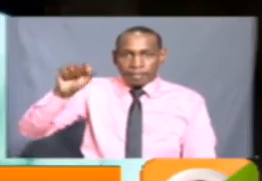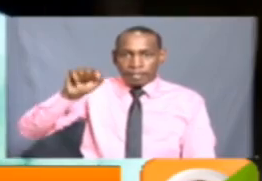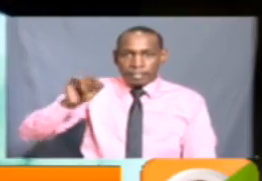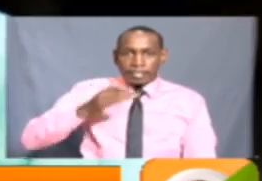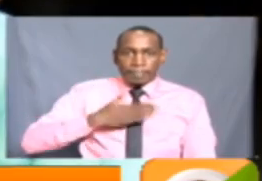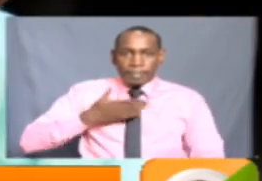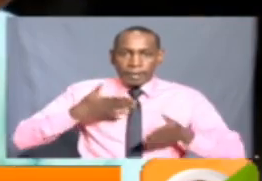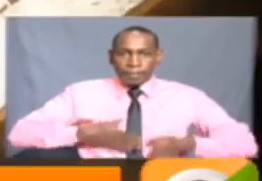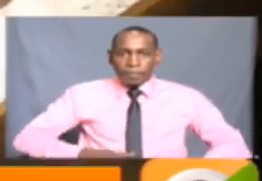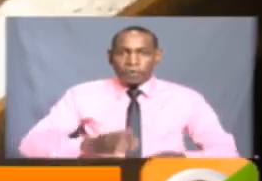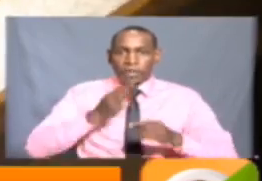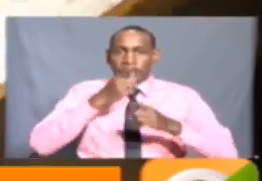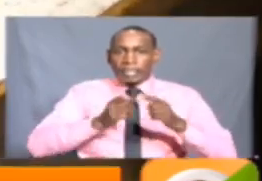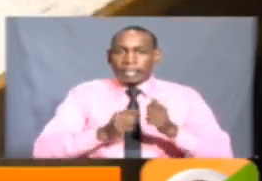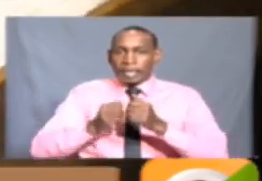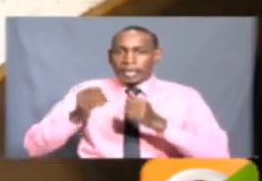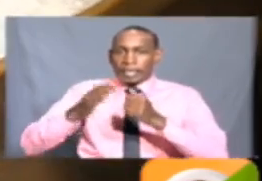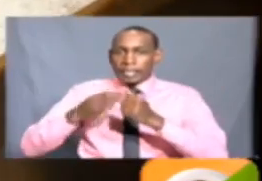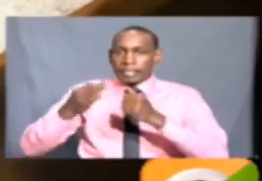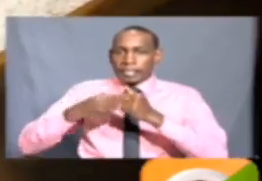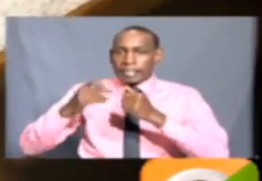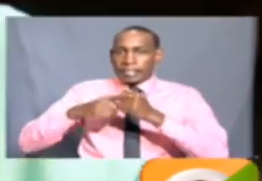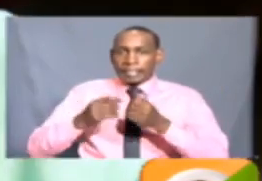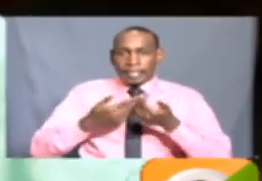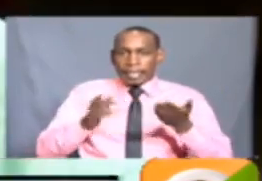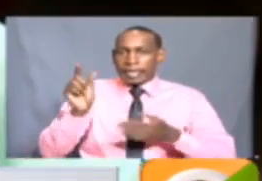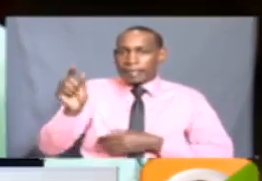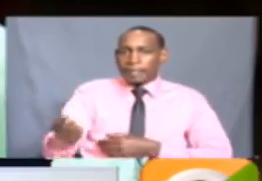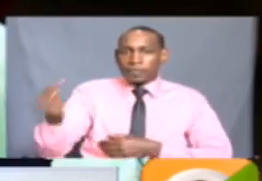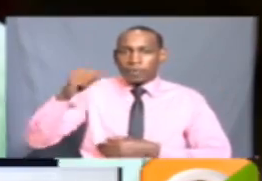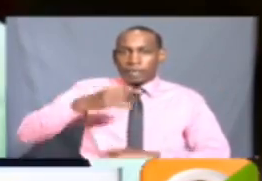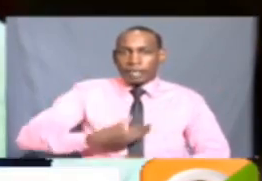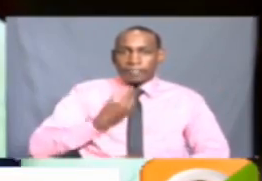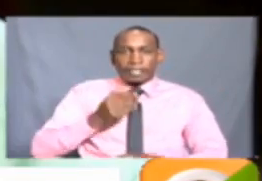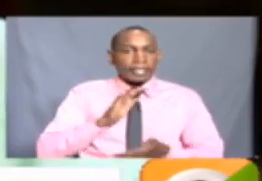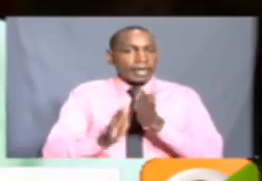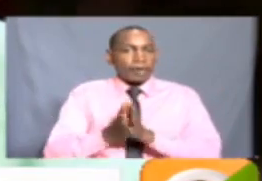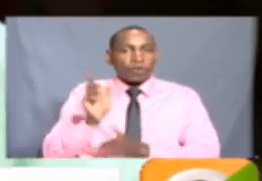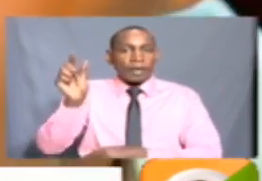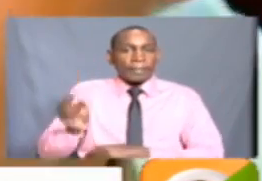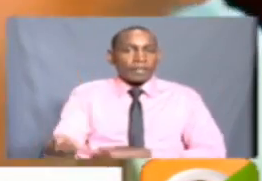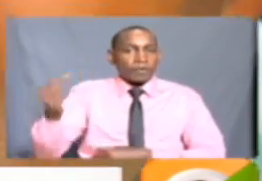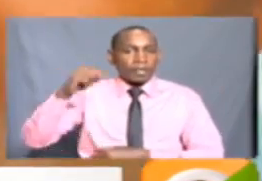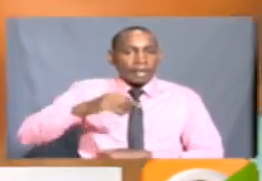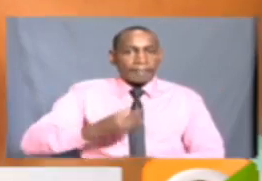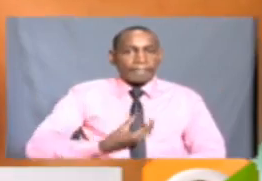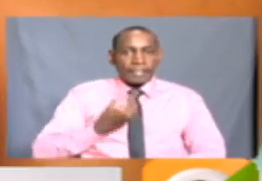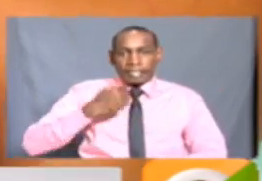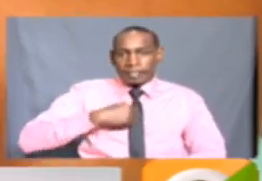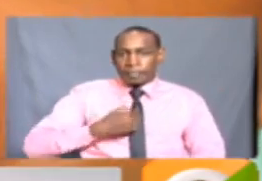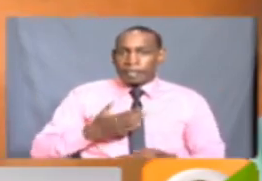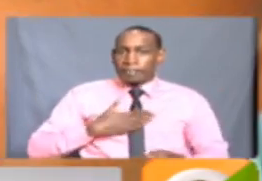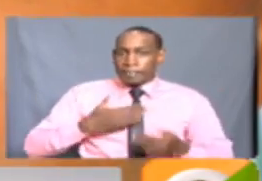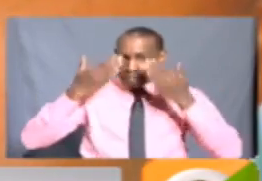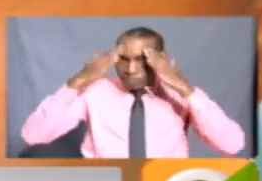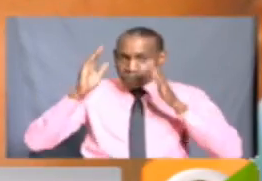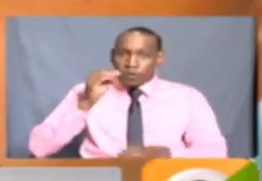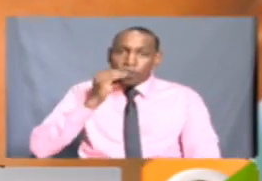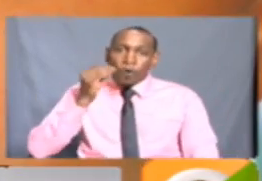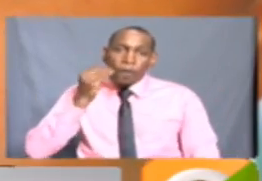Nilizaliwa 86. Kuna mtu yote amekuwa akikuja kukuona? Hakuna mwenye anakujanga kuniona. Sijui nyumbani